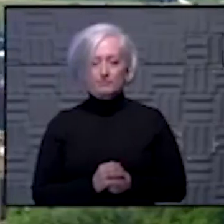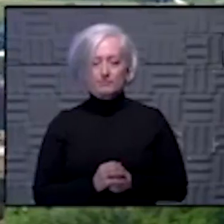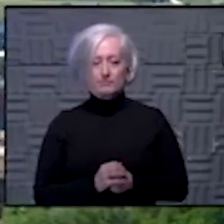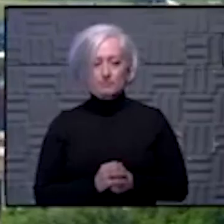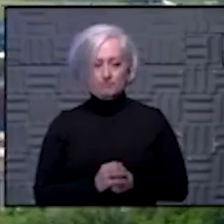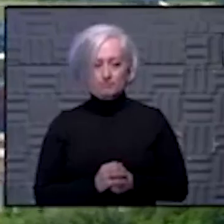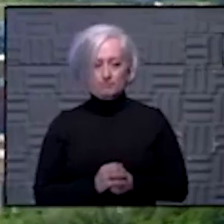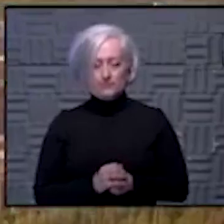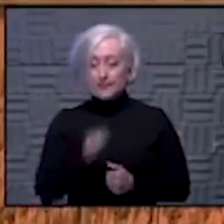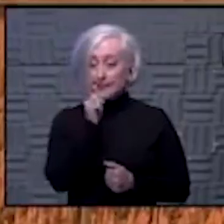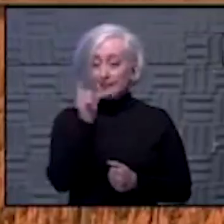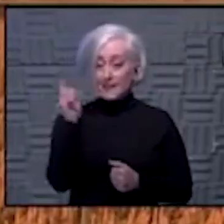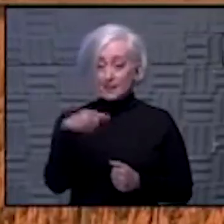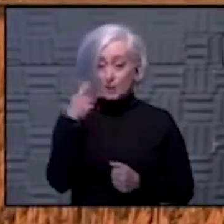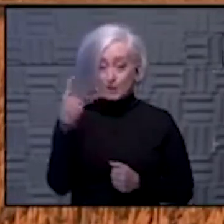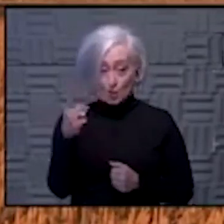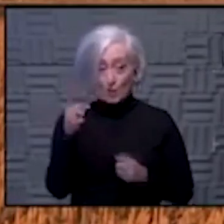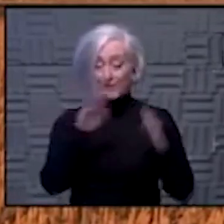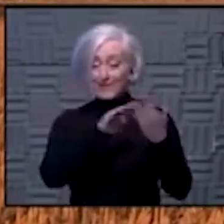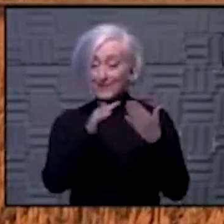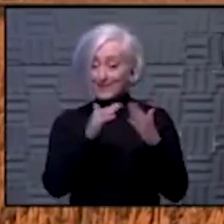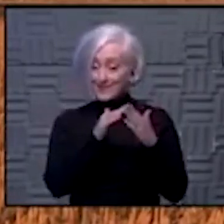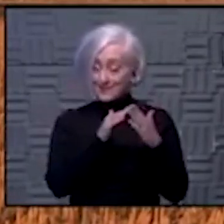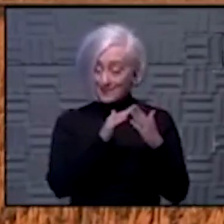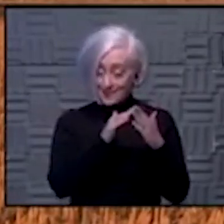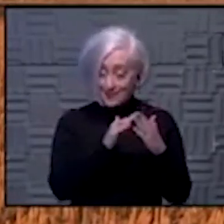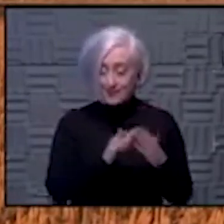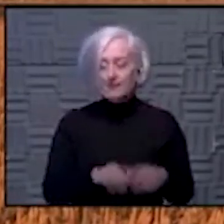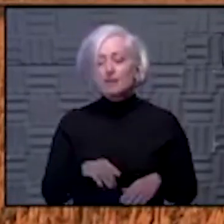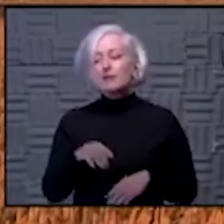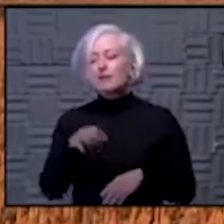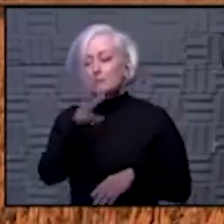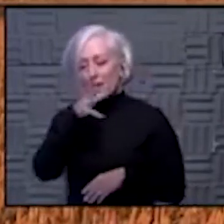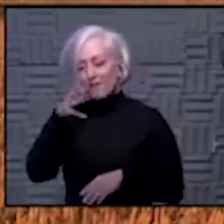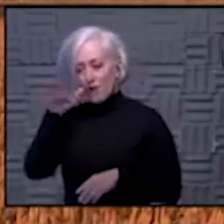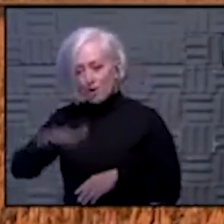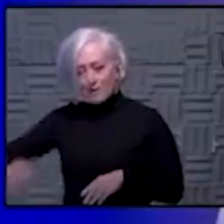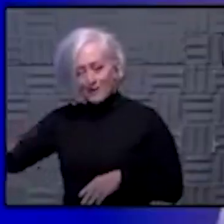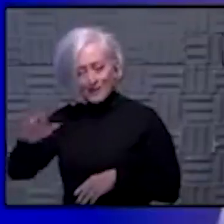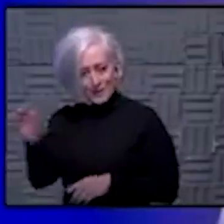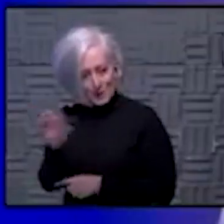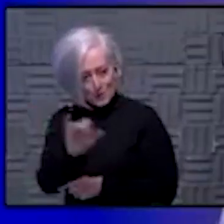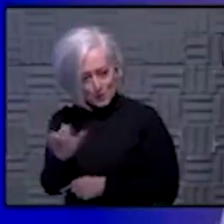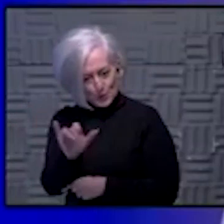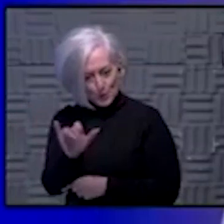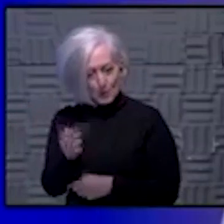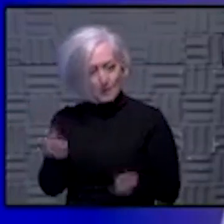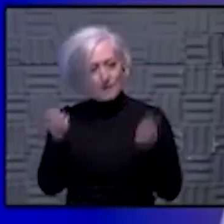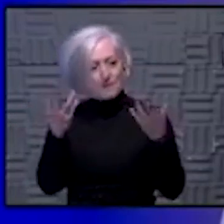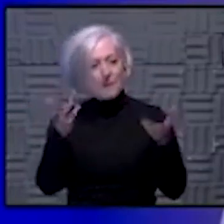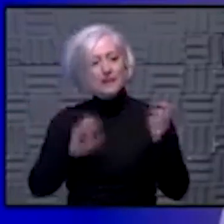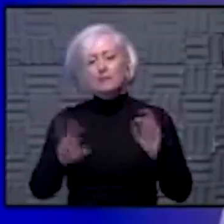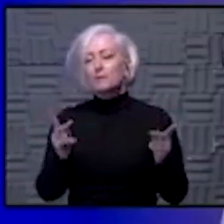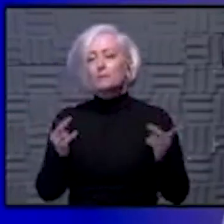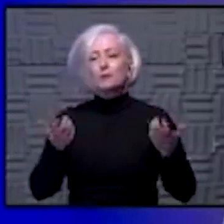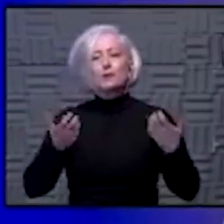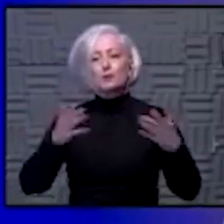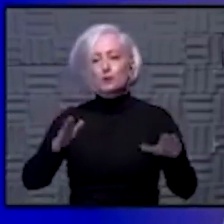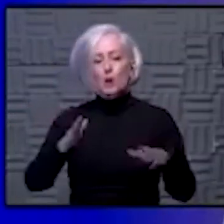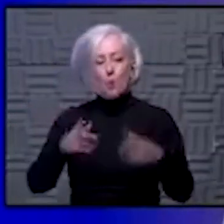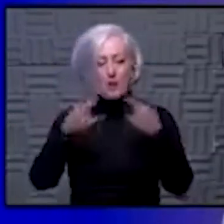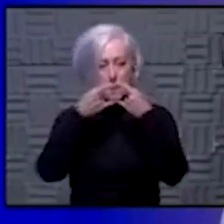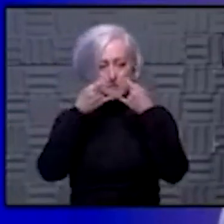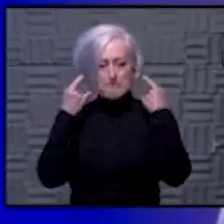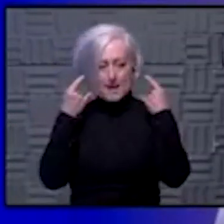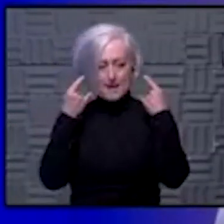Not just in the urban communities, but in the rural communities, there are still a lot of the general public who don't want to wear masks or adhere to public